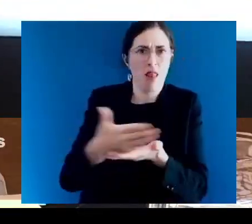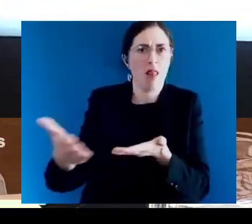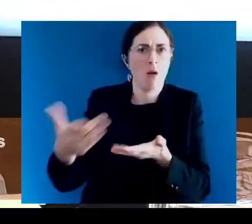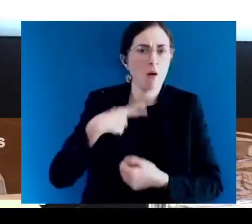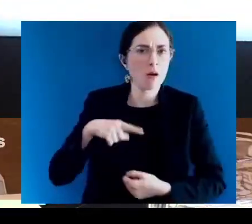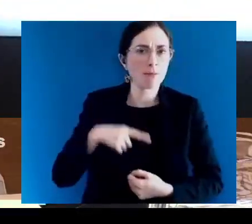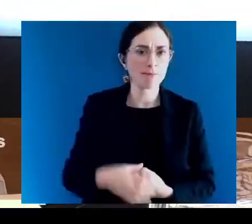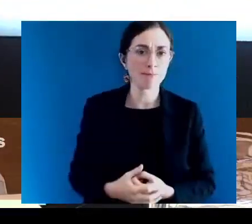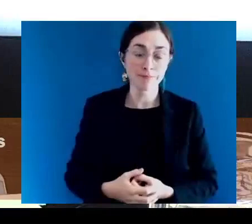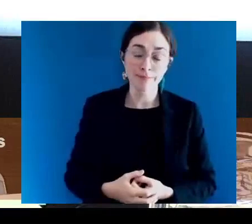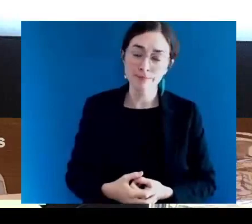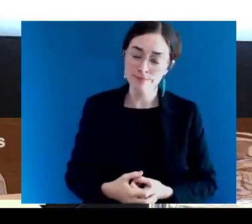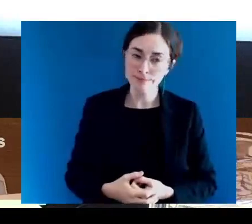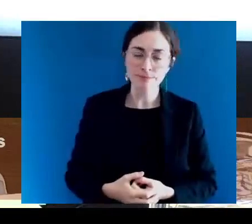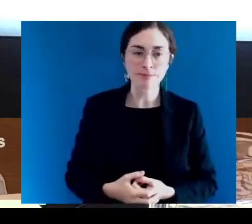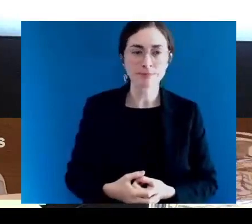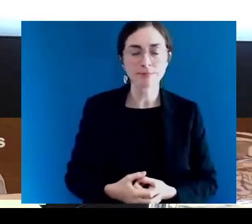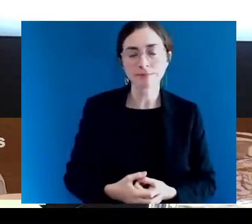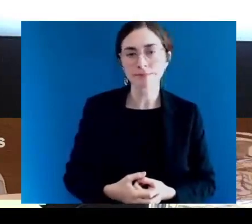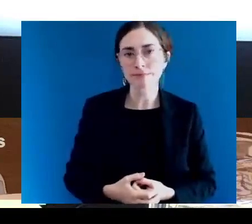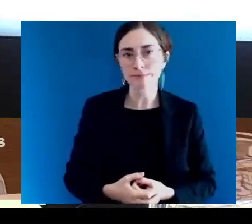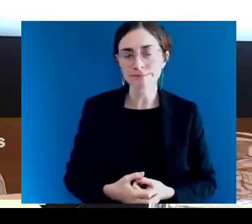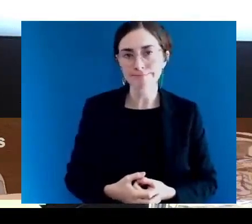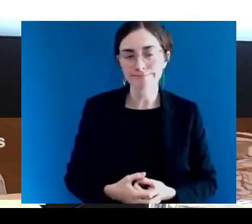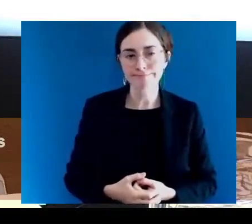I can say to you, but it, you know, it won't be